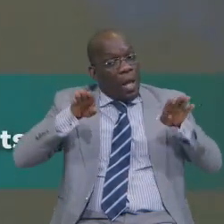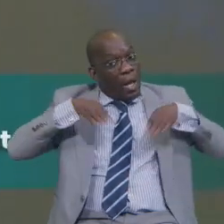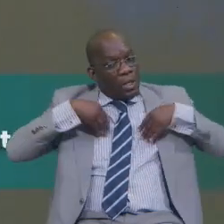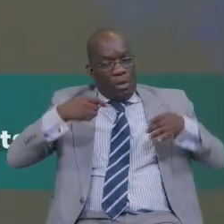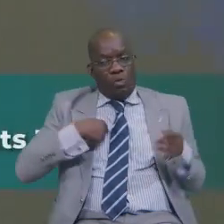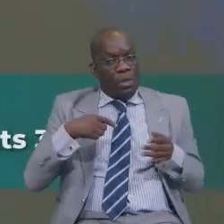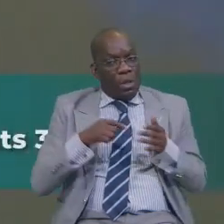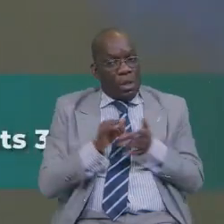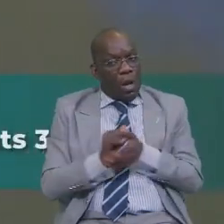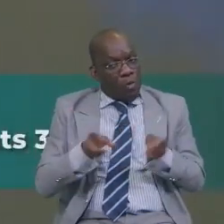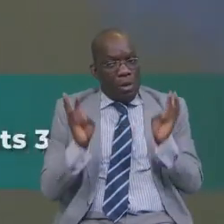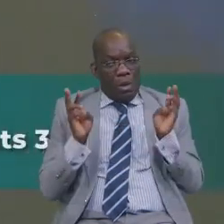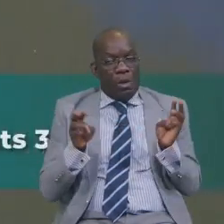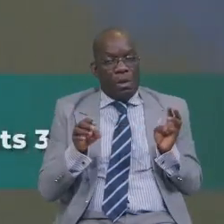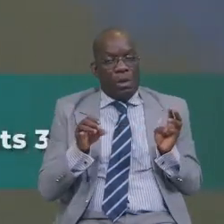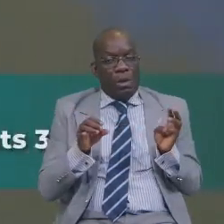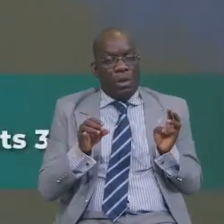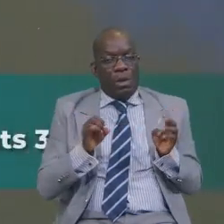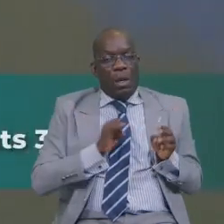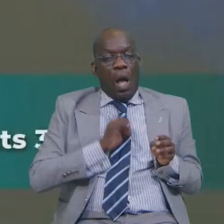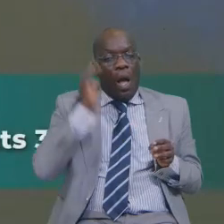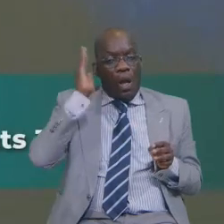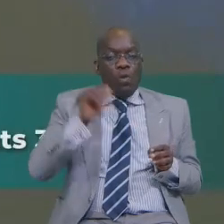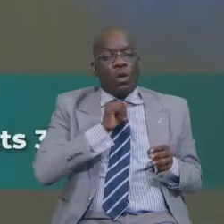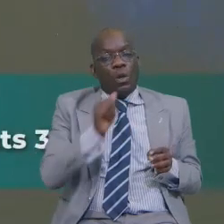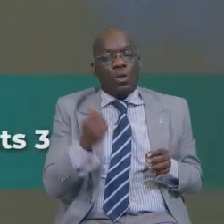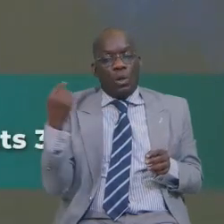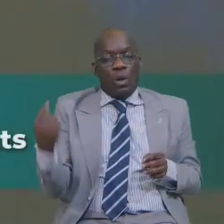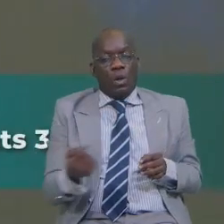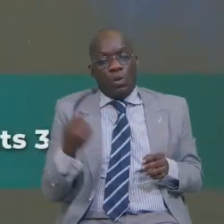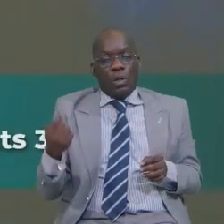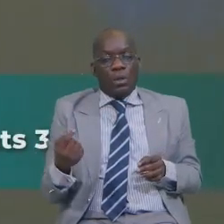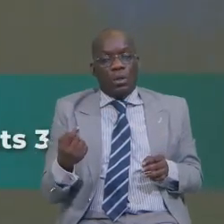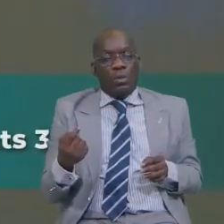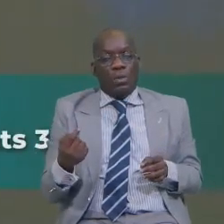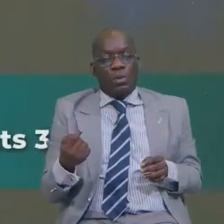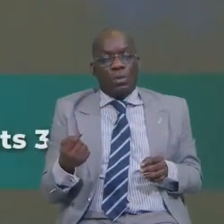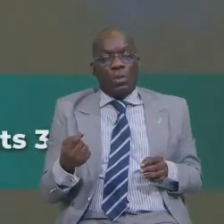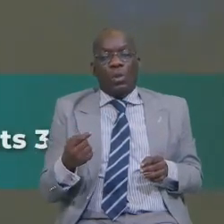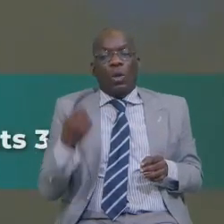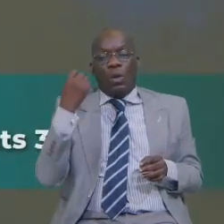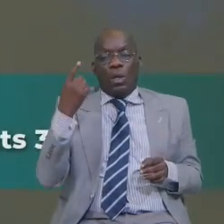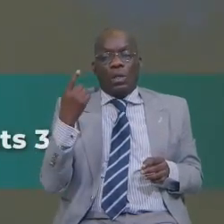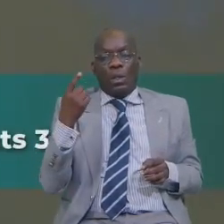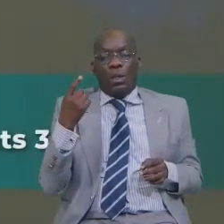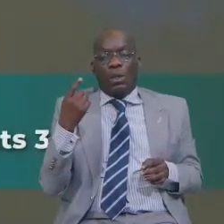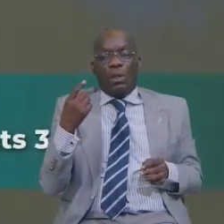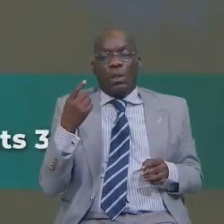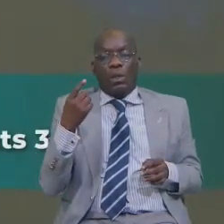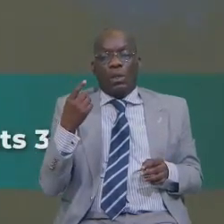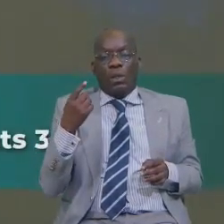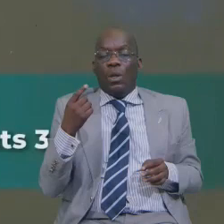am. I'm not normally a person that understands deeply. Why did